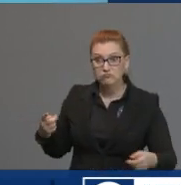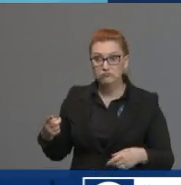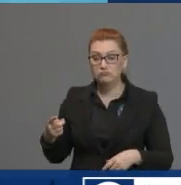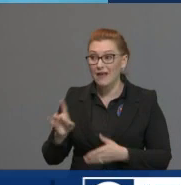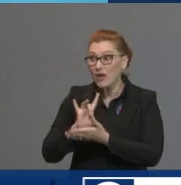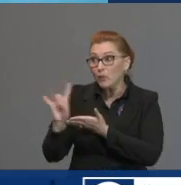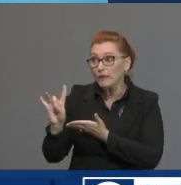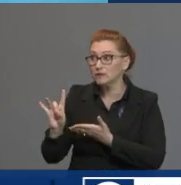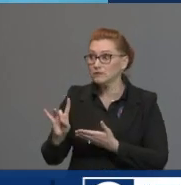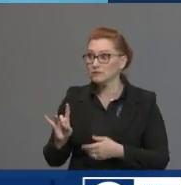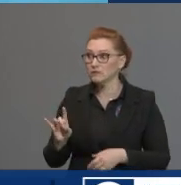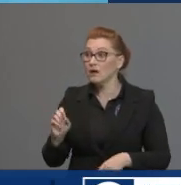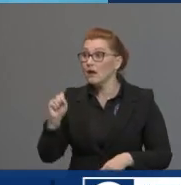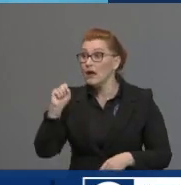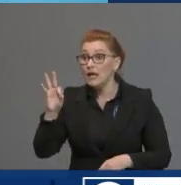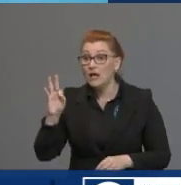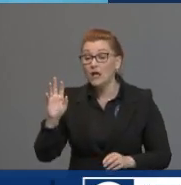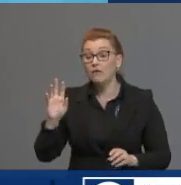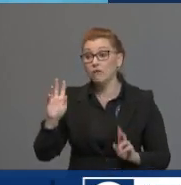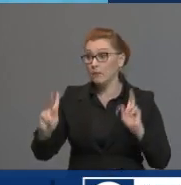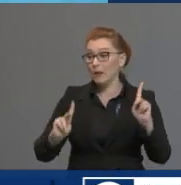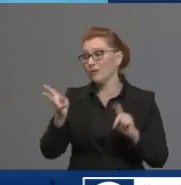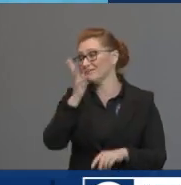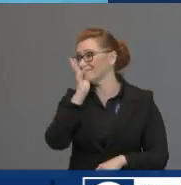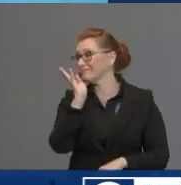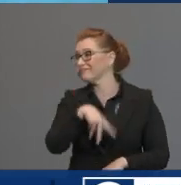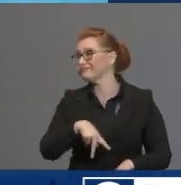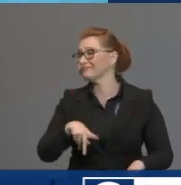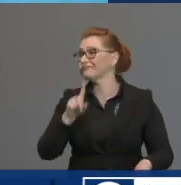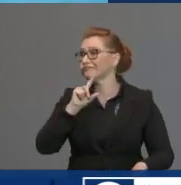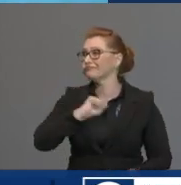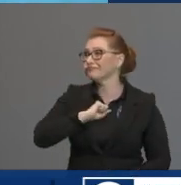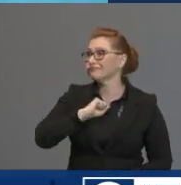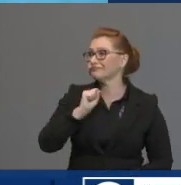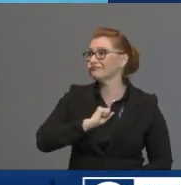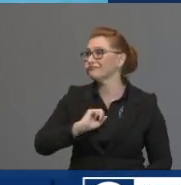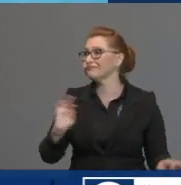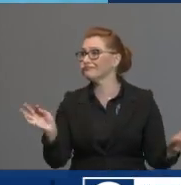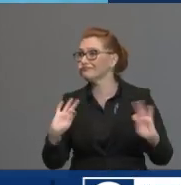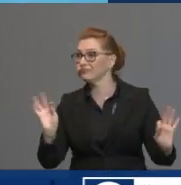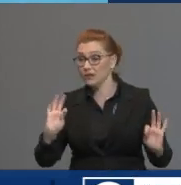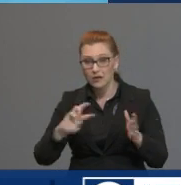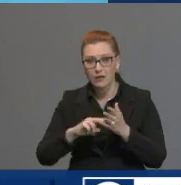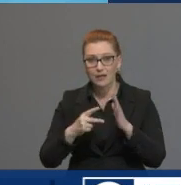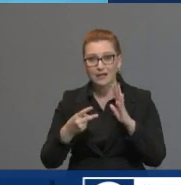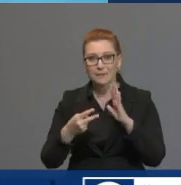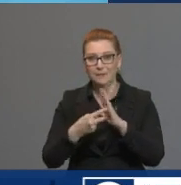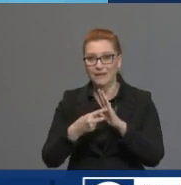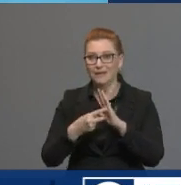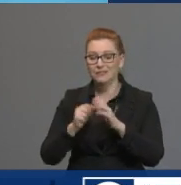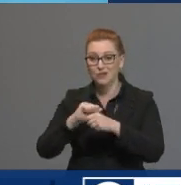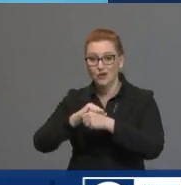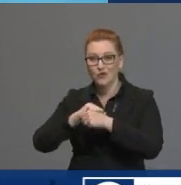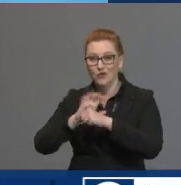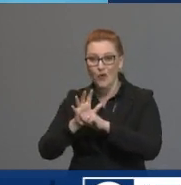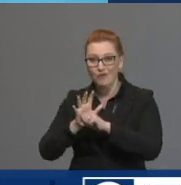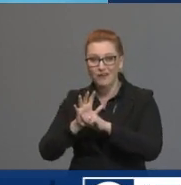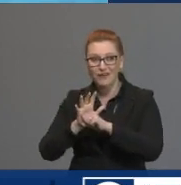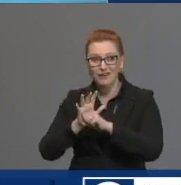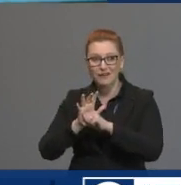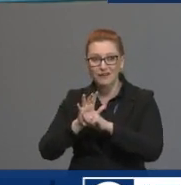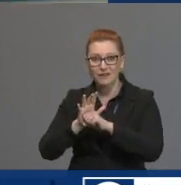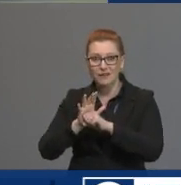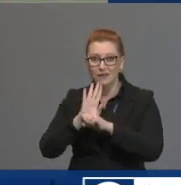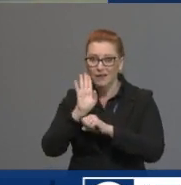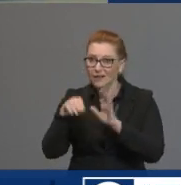would simply not have the success in the downward trajectory of COVID-like and